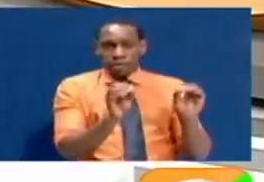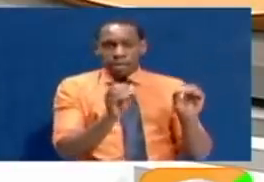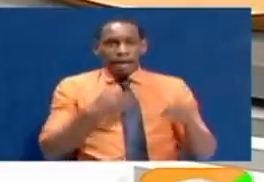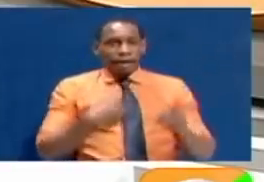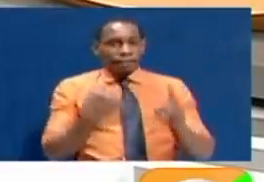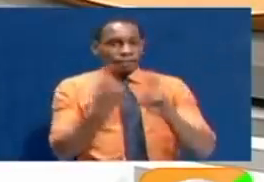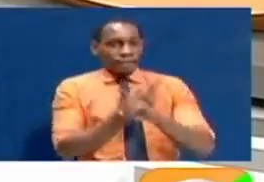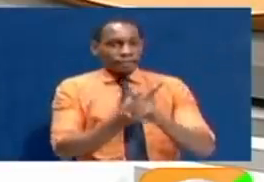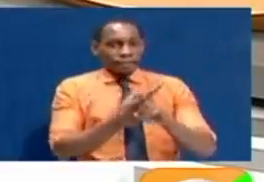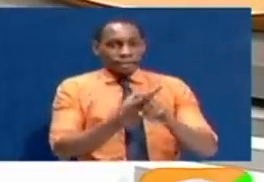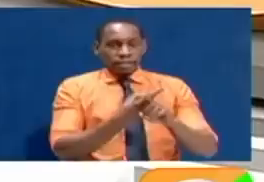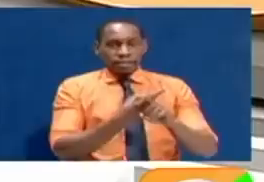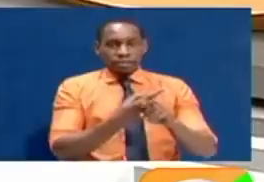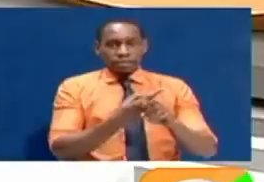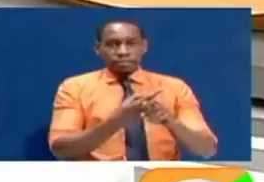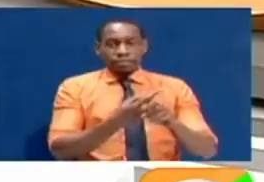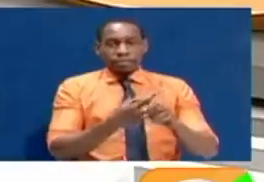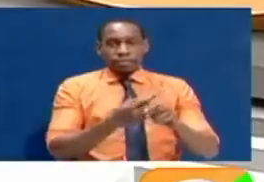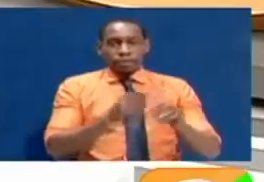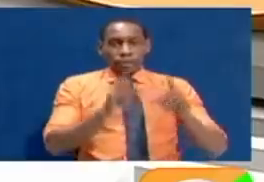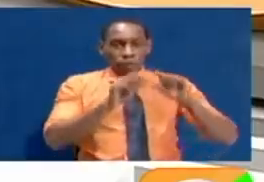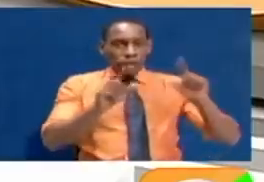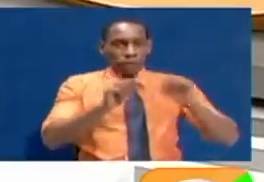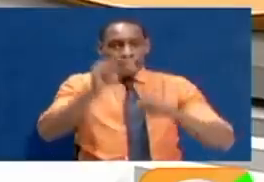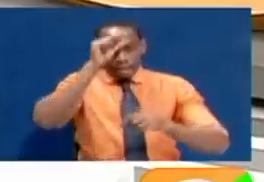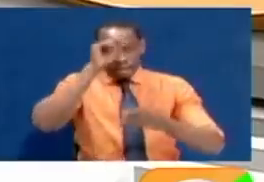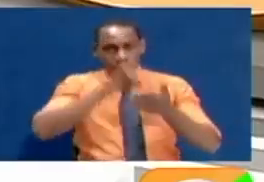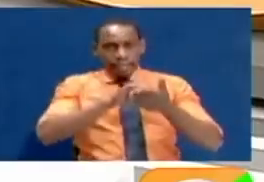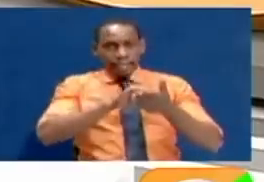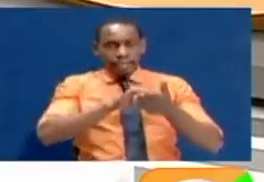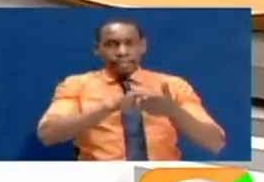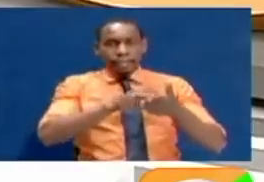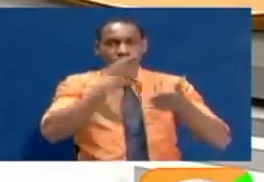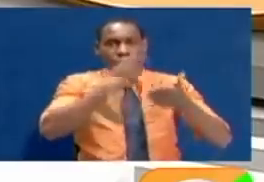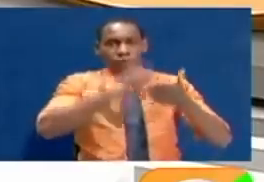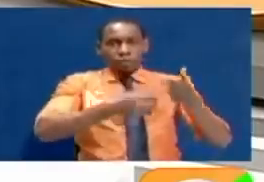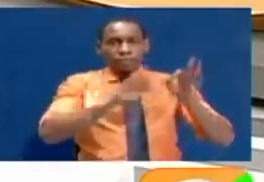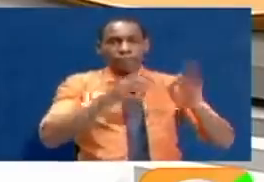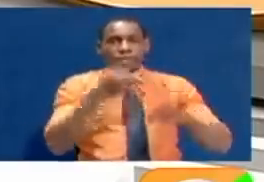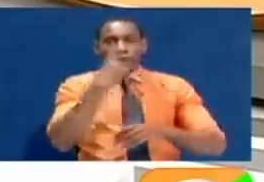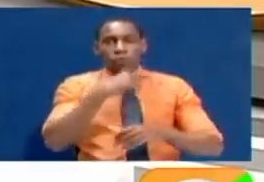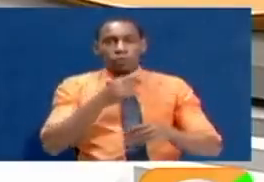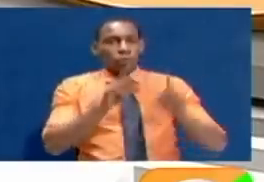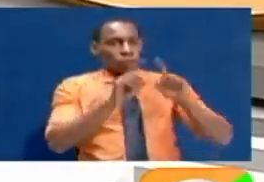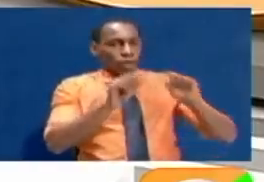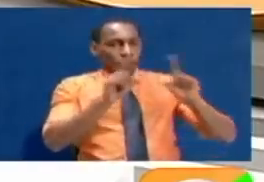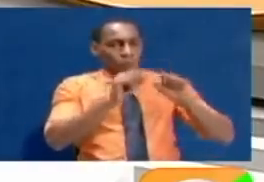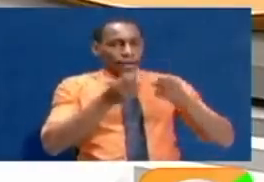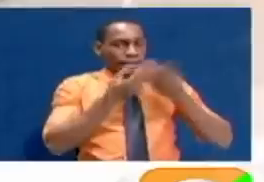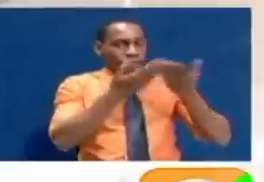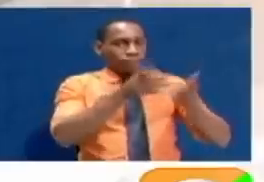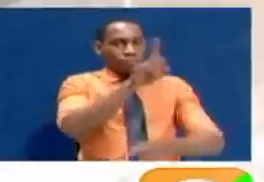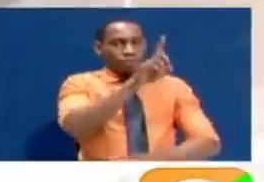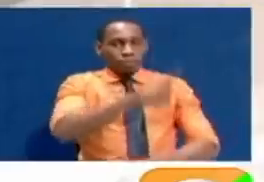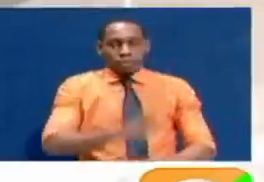different commitment from someone in government that it would be free. Who gave that commitment?